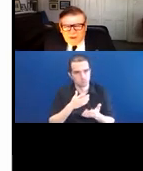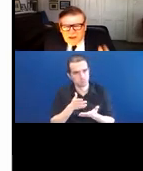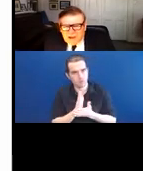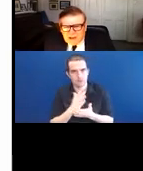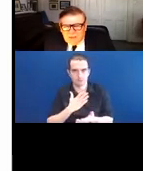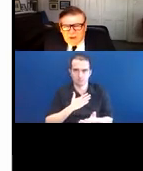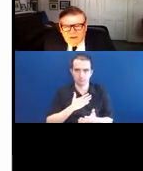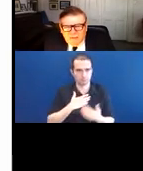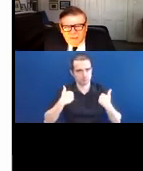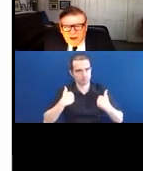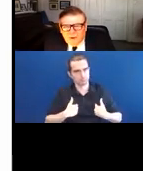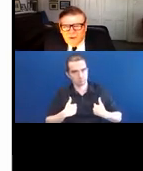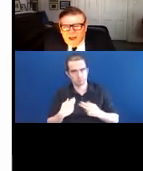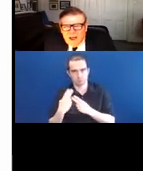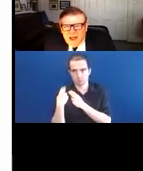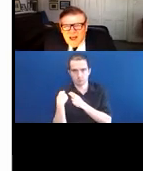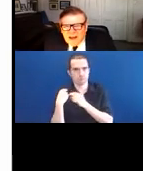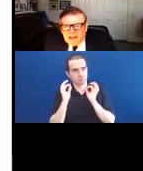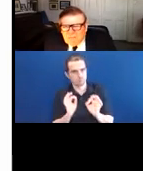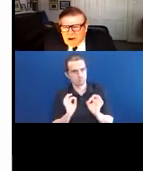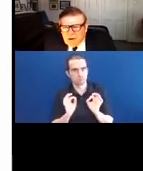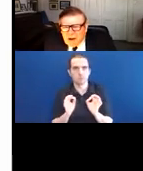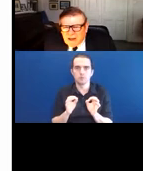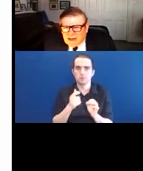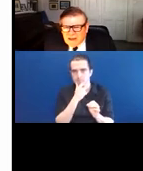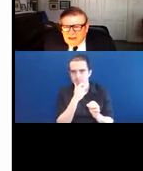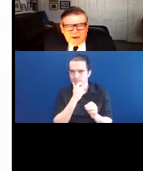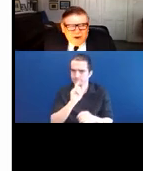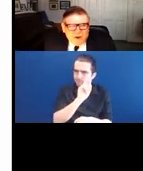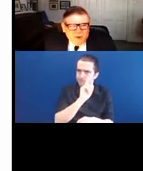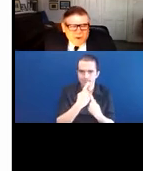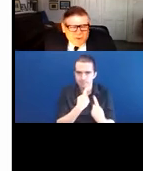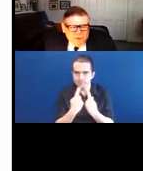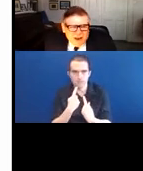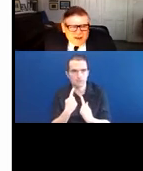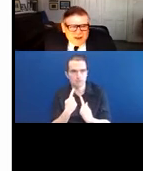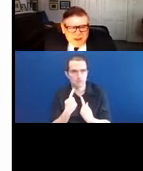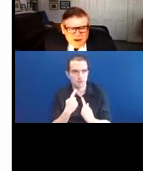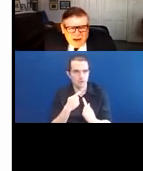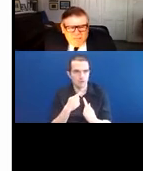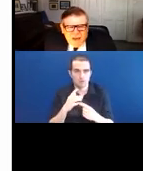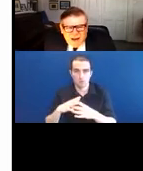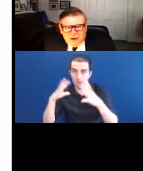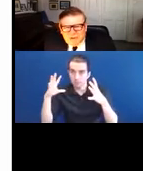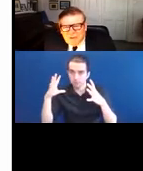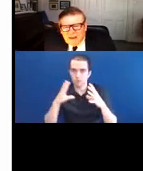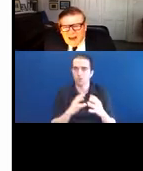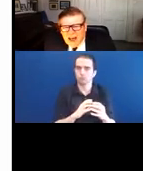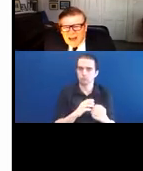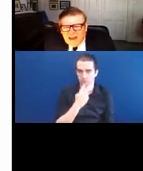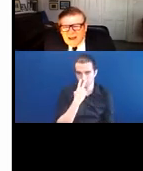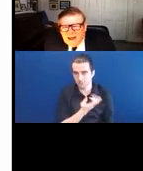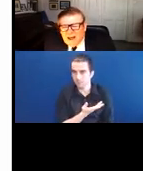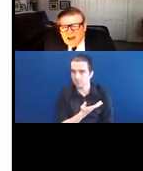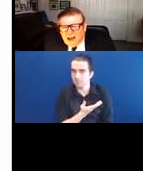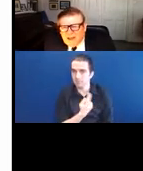small decisions, as we heard from Michael, and is a prerequisite to enjoying all human rights. Historically, many groups have been